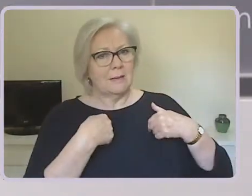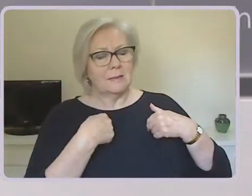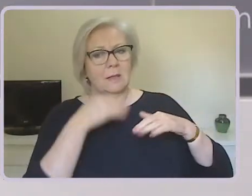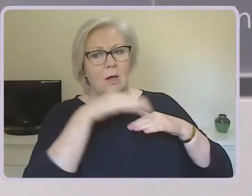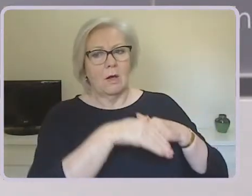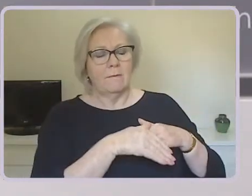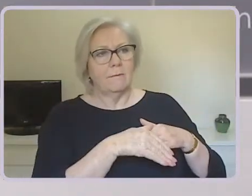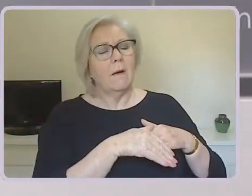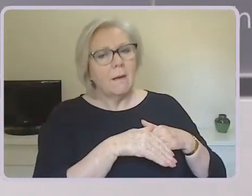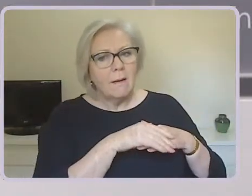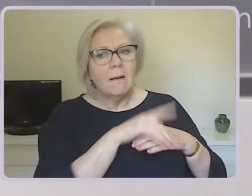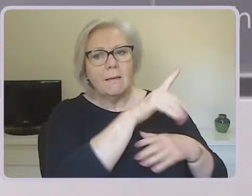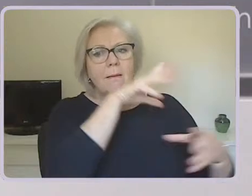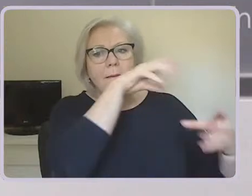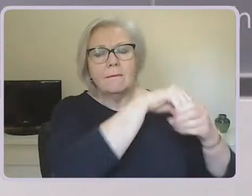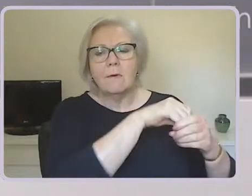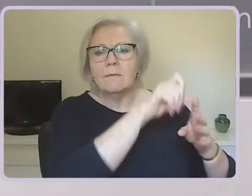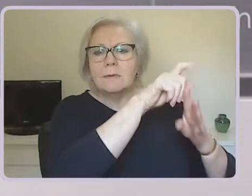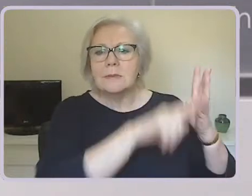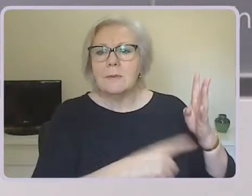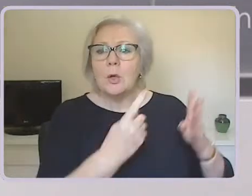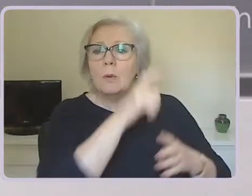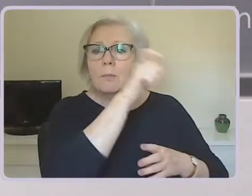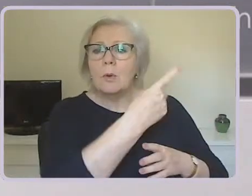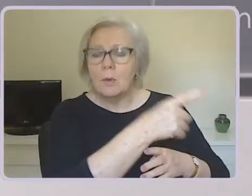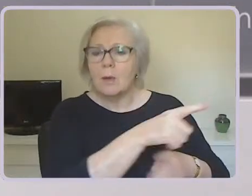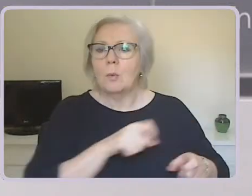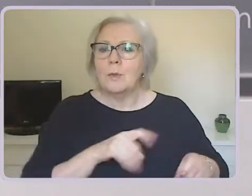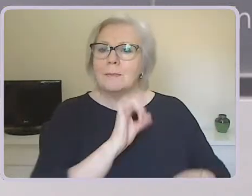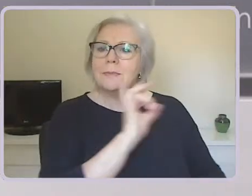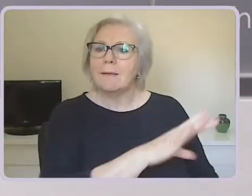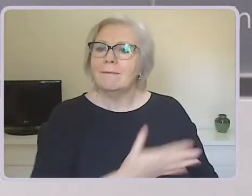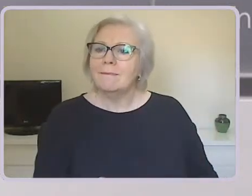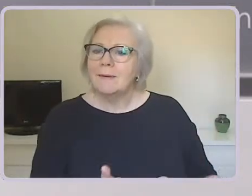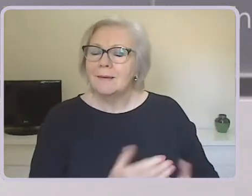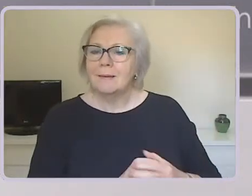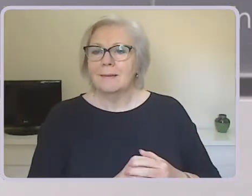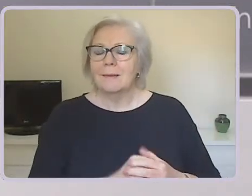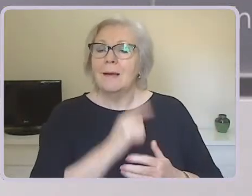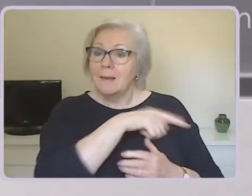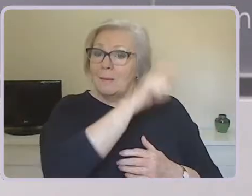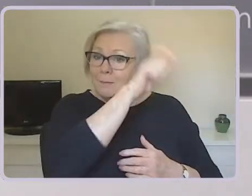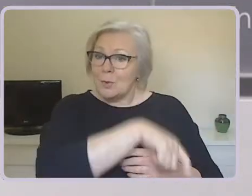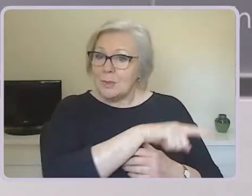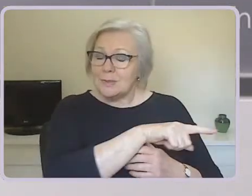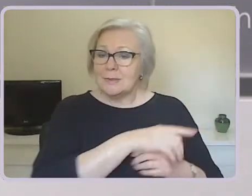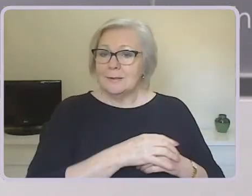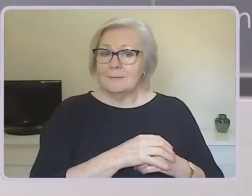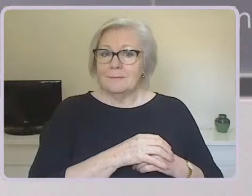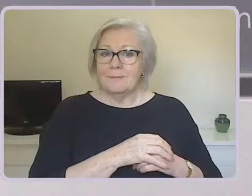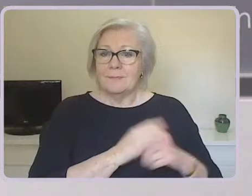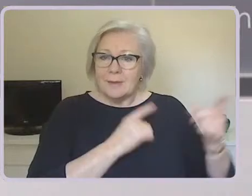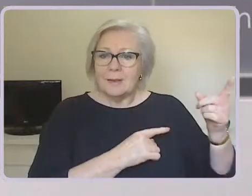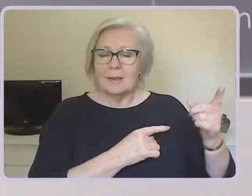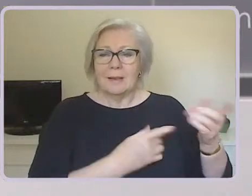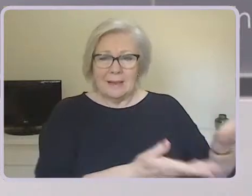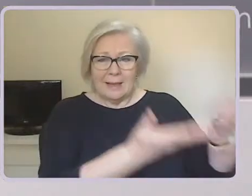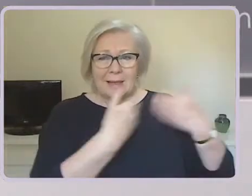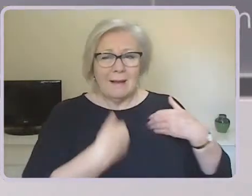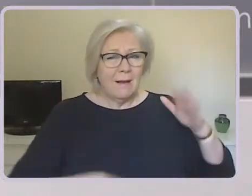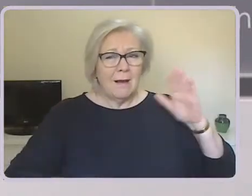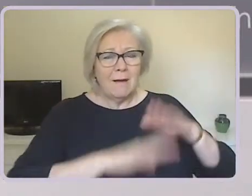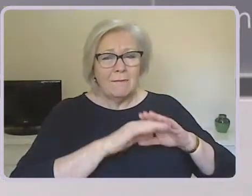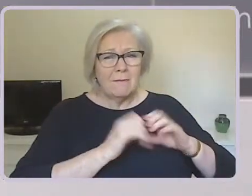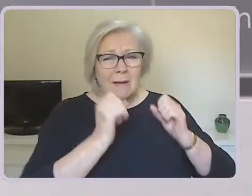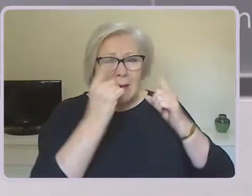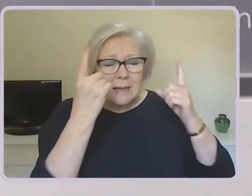And it was a person in a wheelchair. And this person gave such insights in relation to